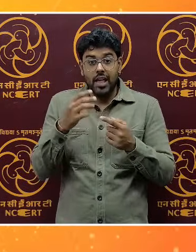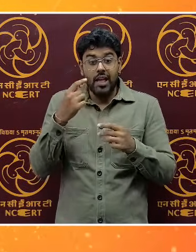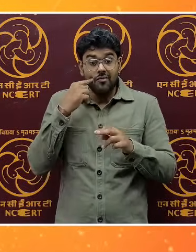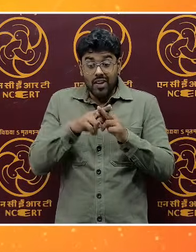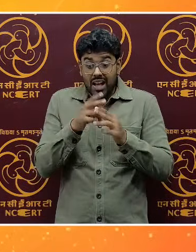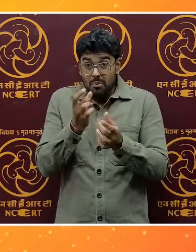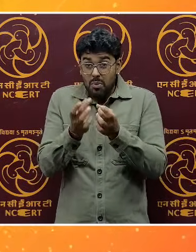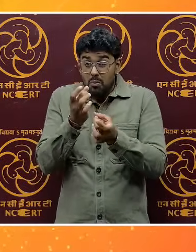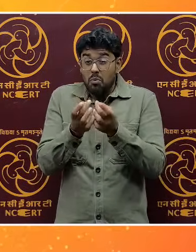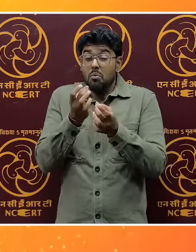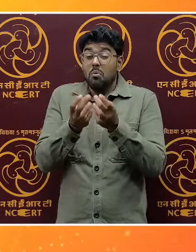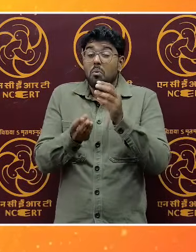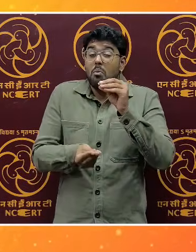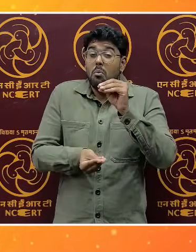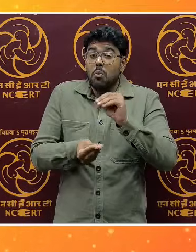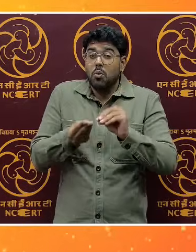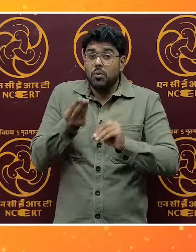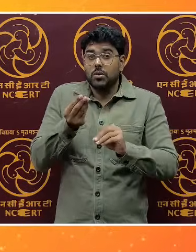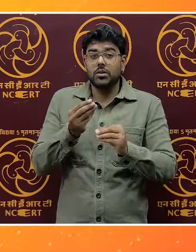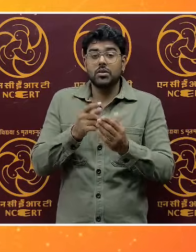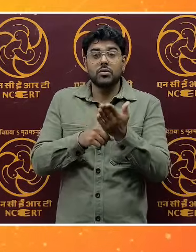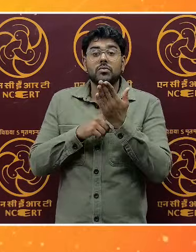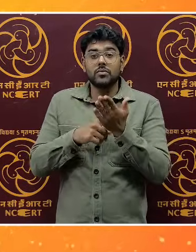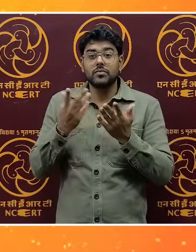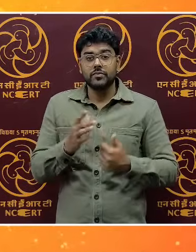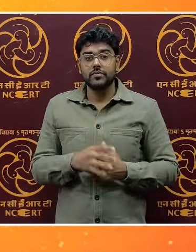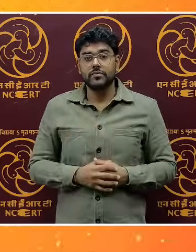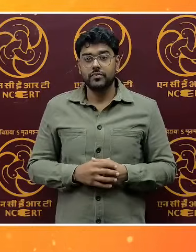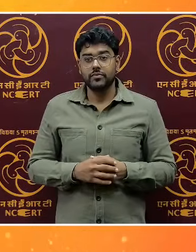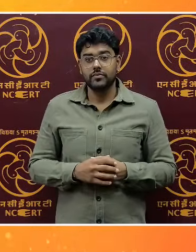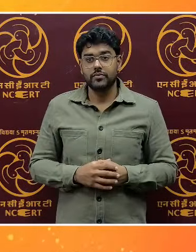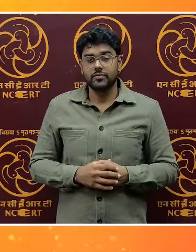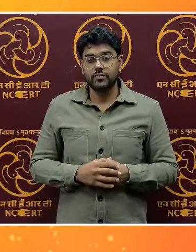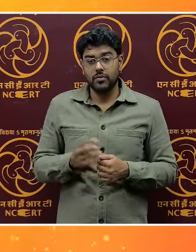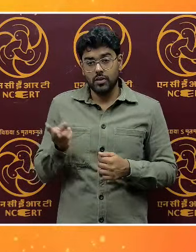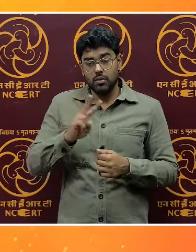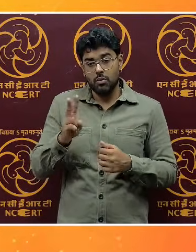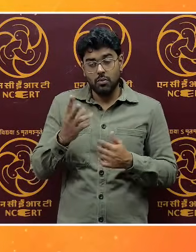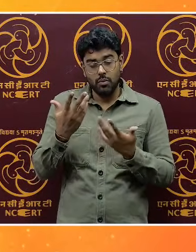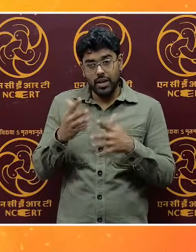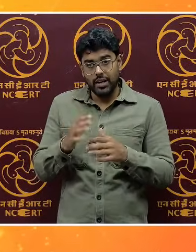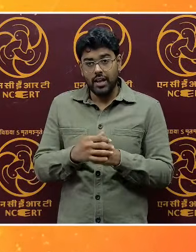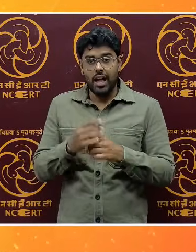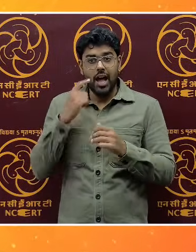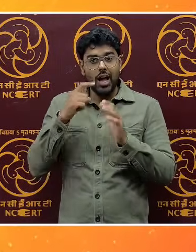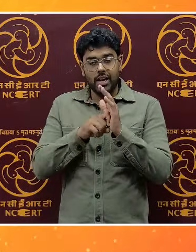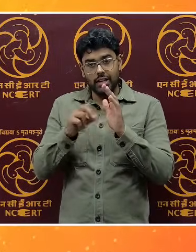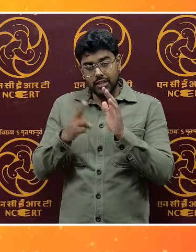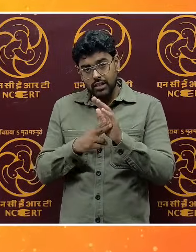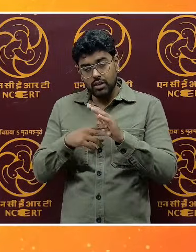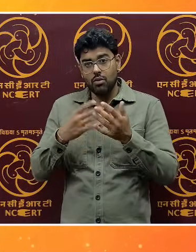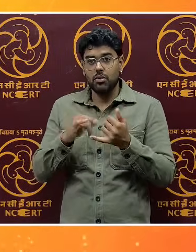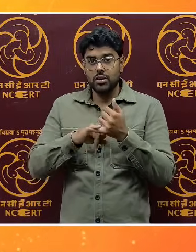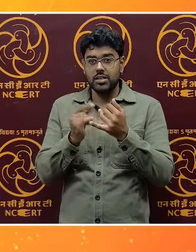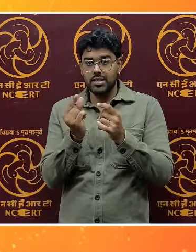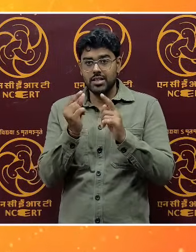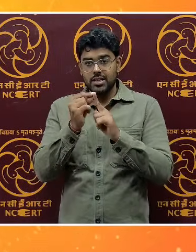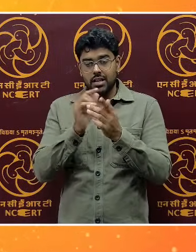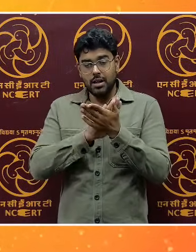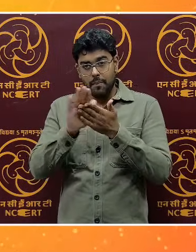overheating, what do we see exactly? That both the properties of iron and sulfur in